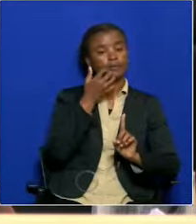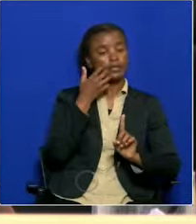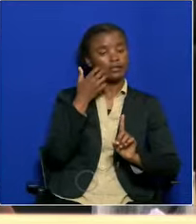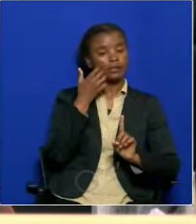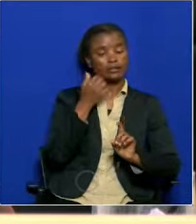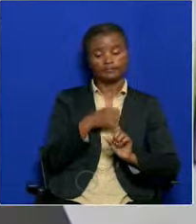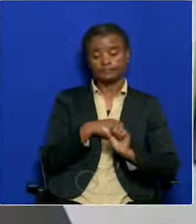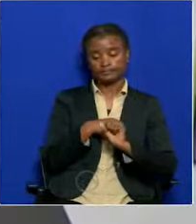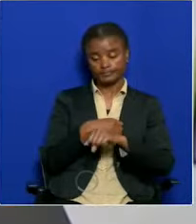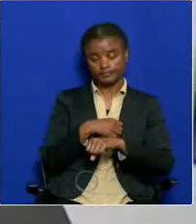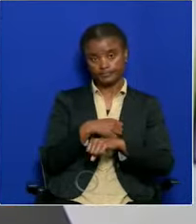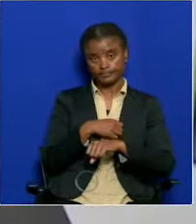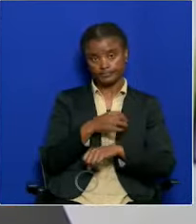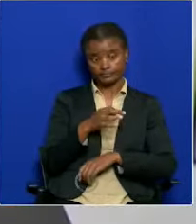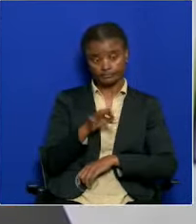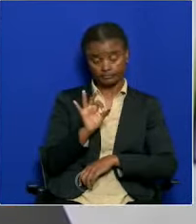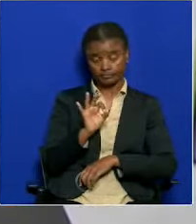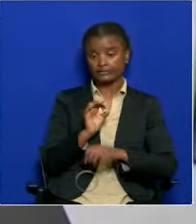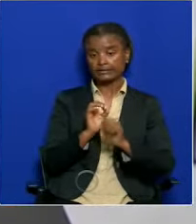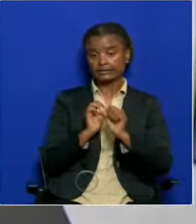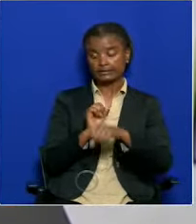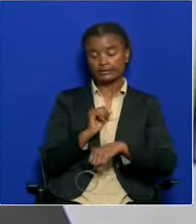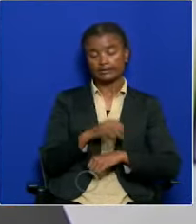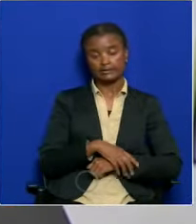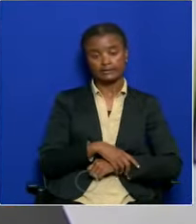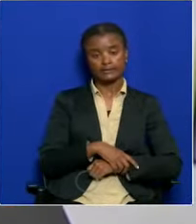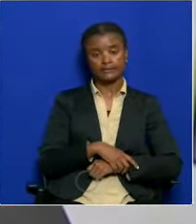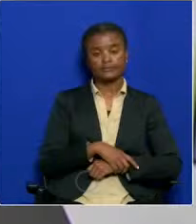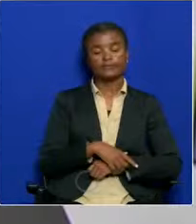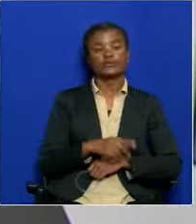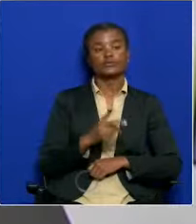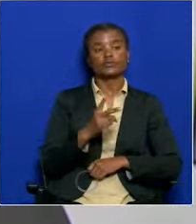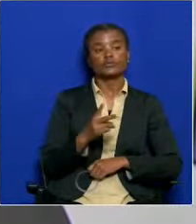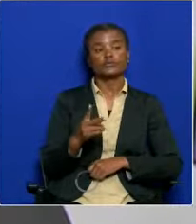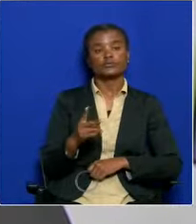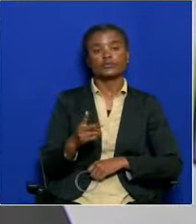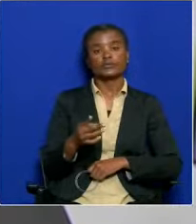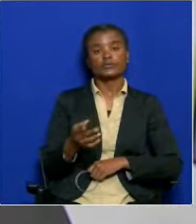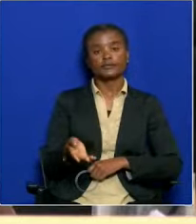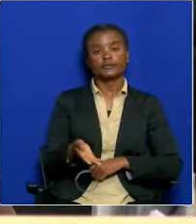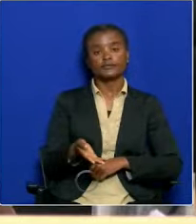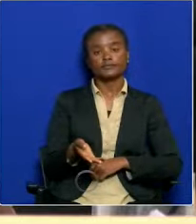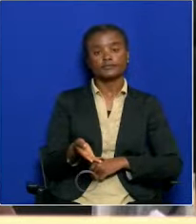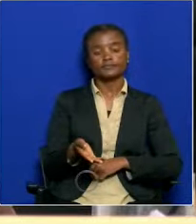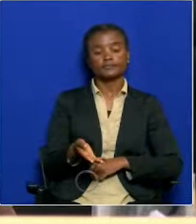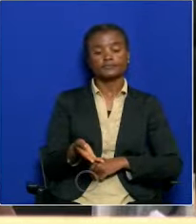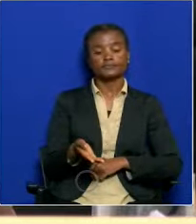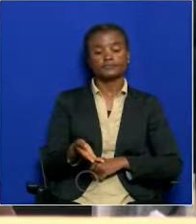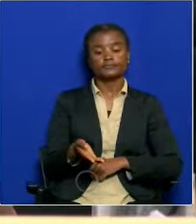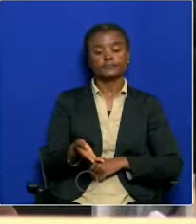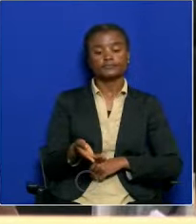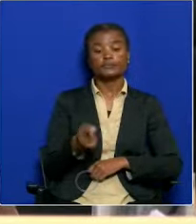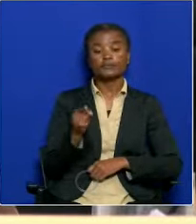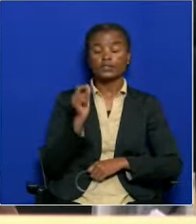Correct? Yes. And then, so you say there you'd be calling.